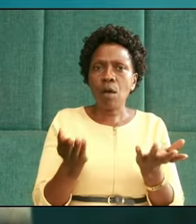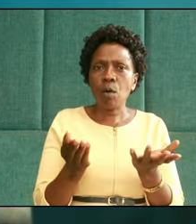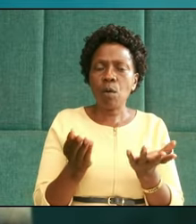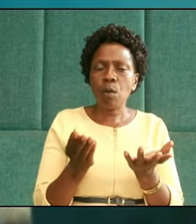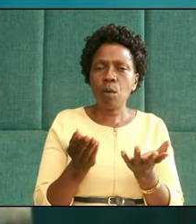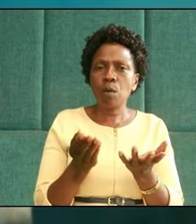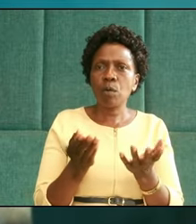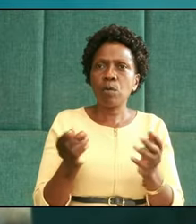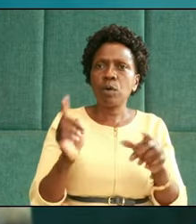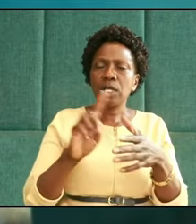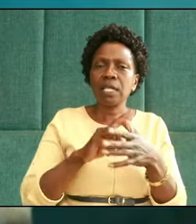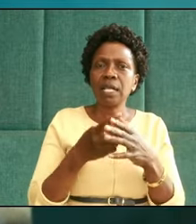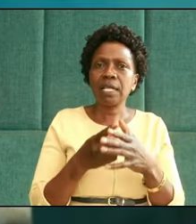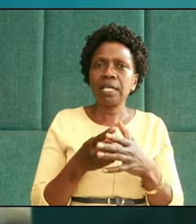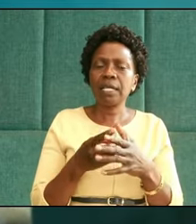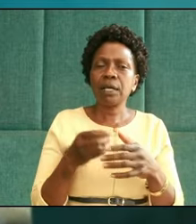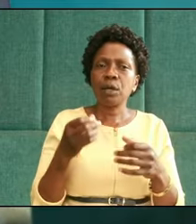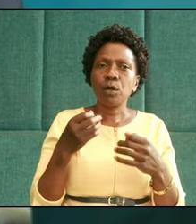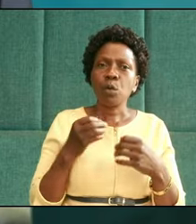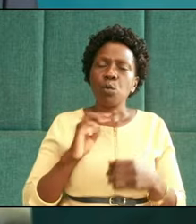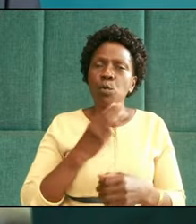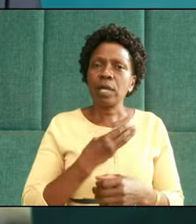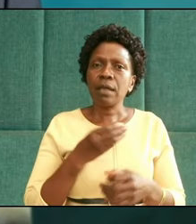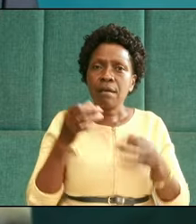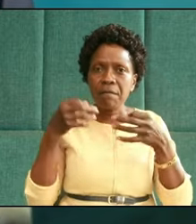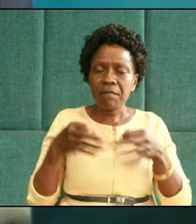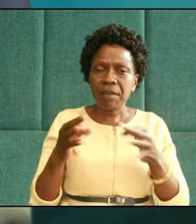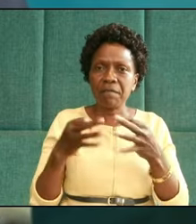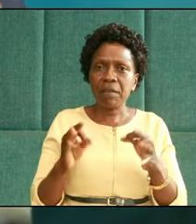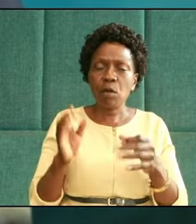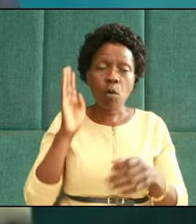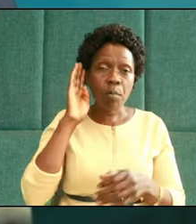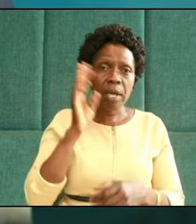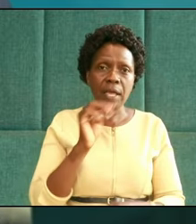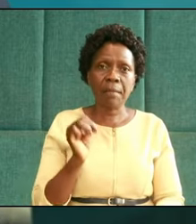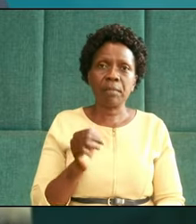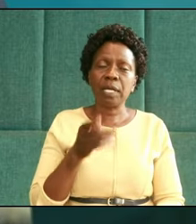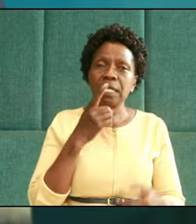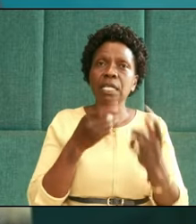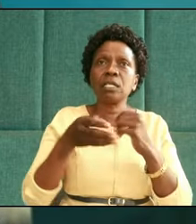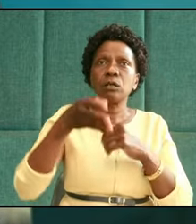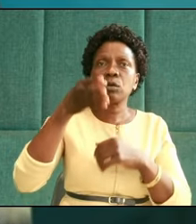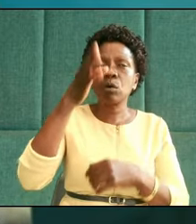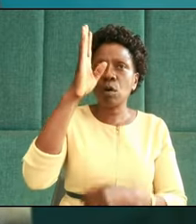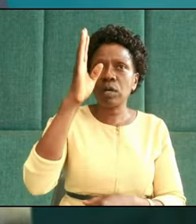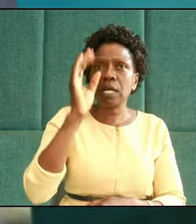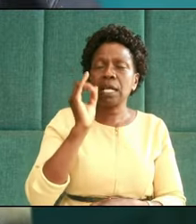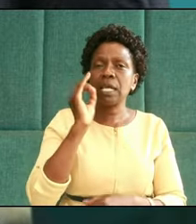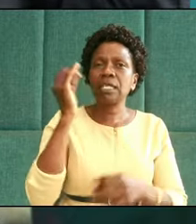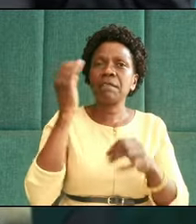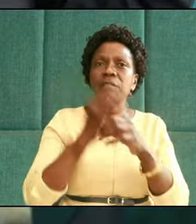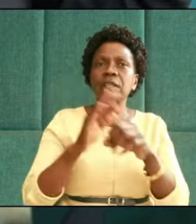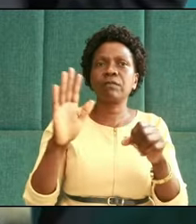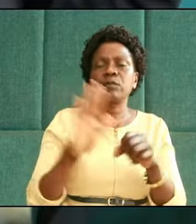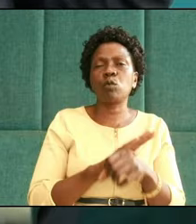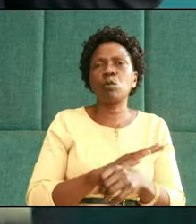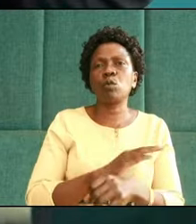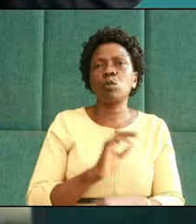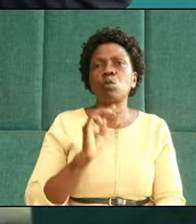him also freely give us all things? He's saying God is faithful. We